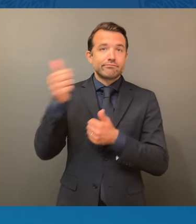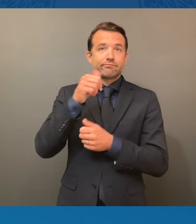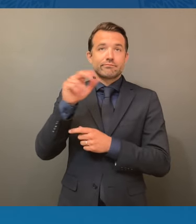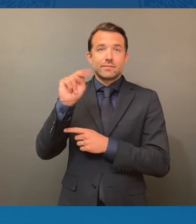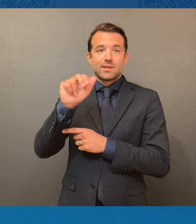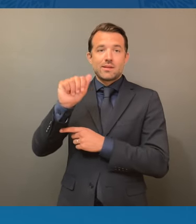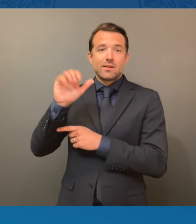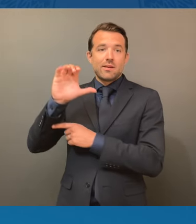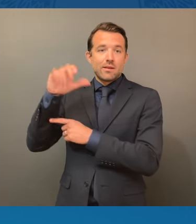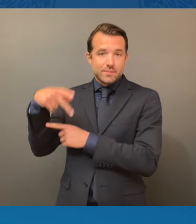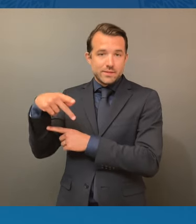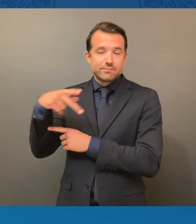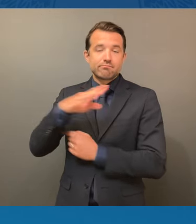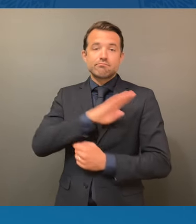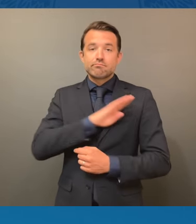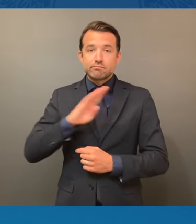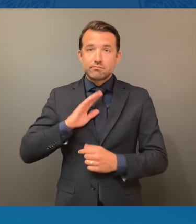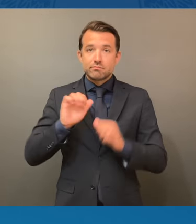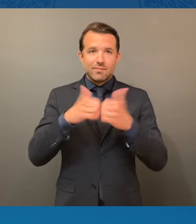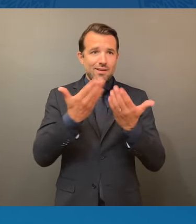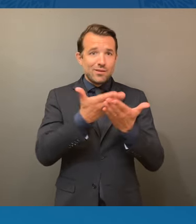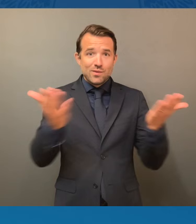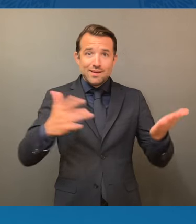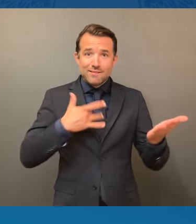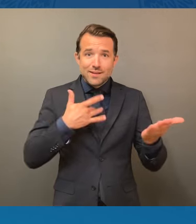is everyone feeling this morning?